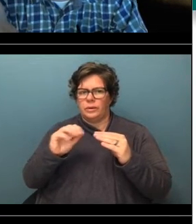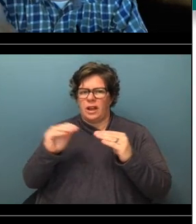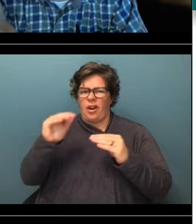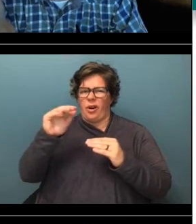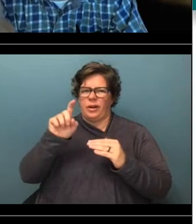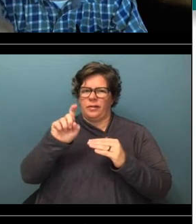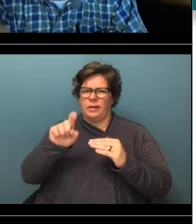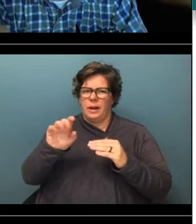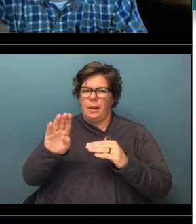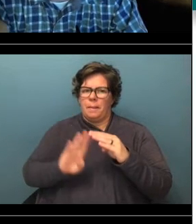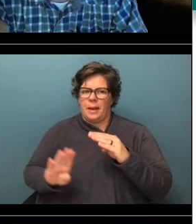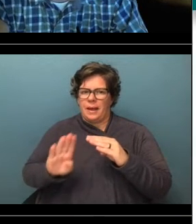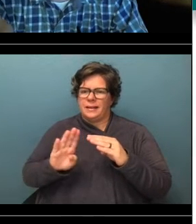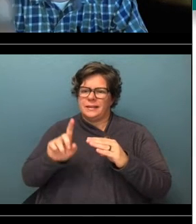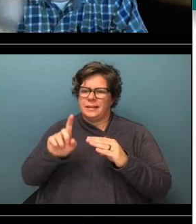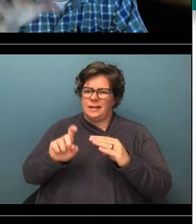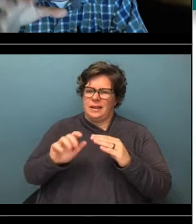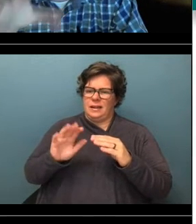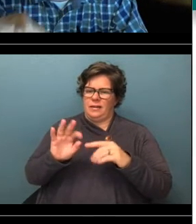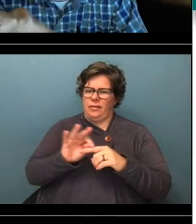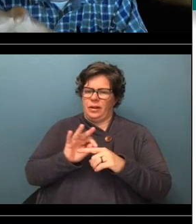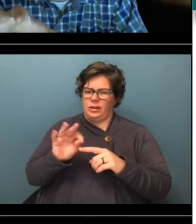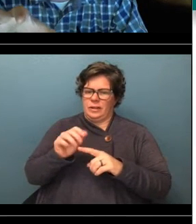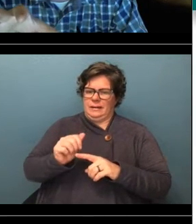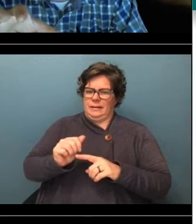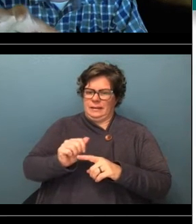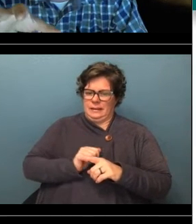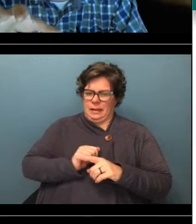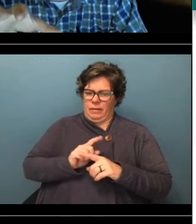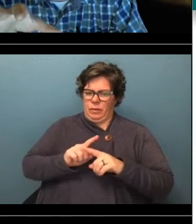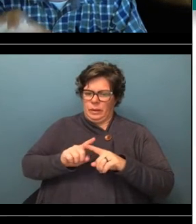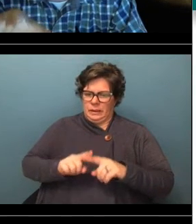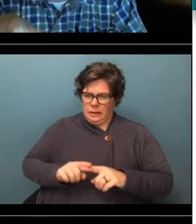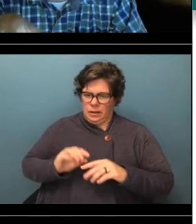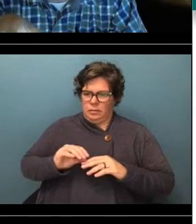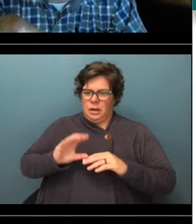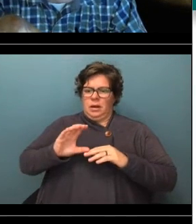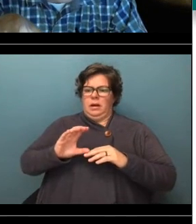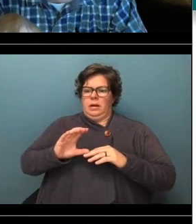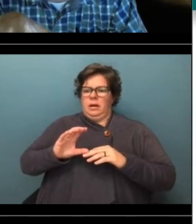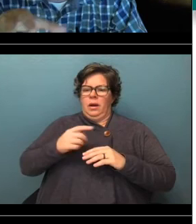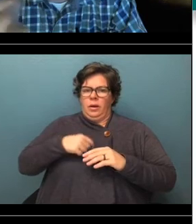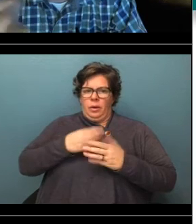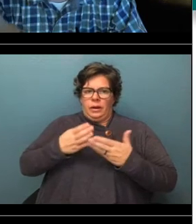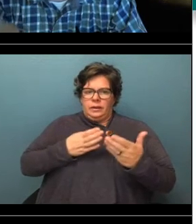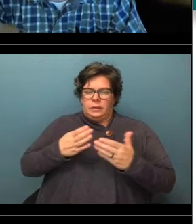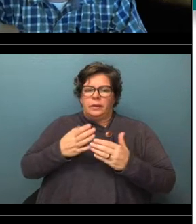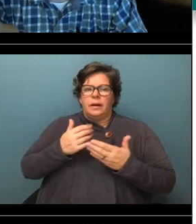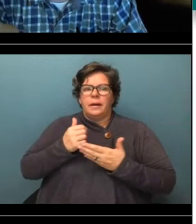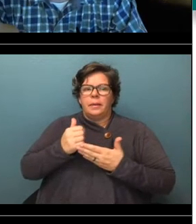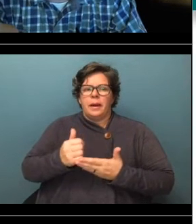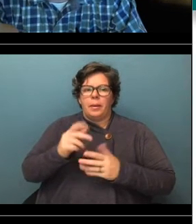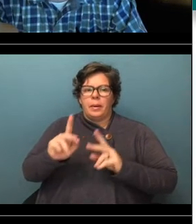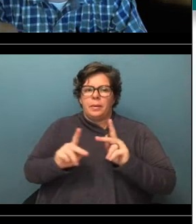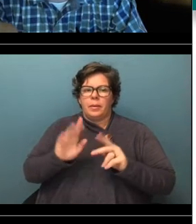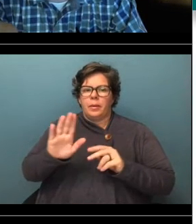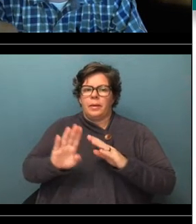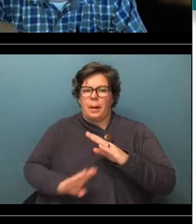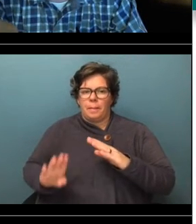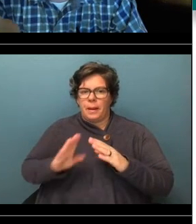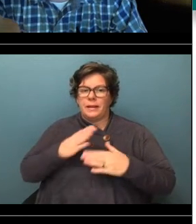needs function to promote resilience and self-actualization for the community members we serve. By assisting individuals with their basic